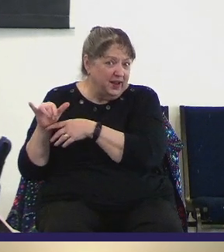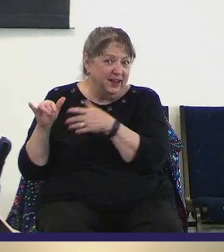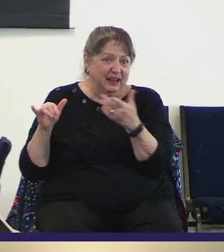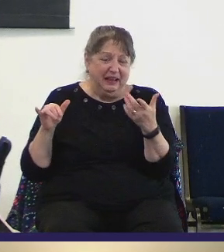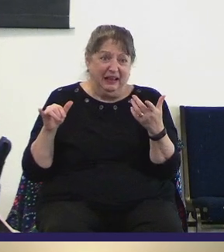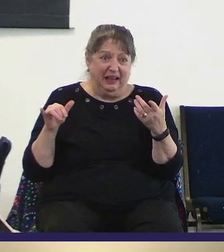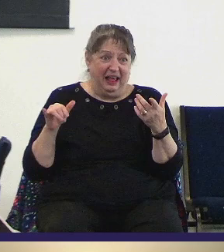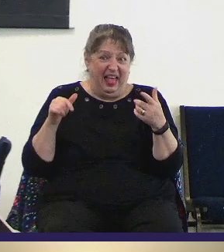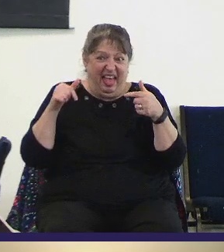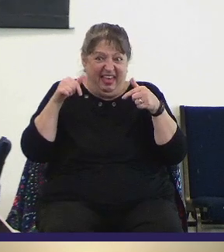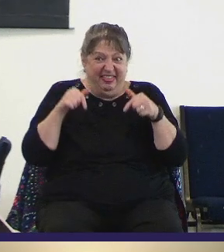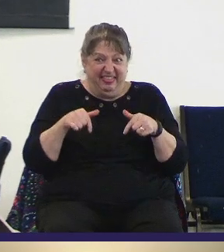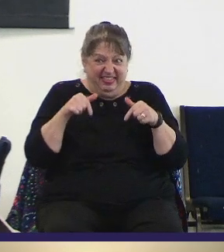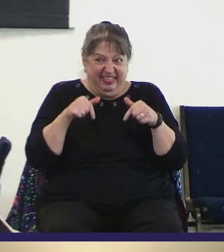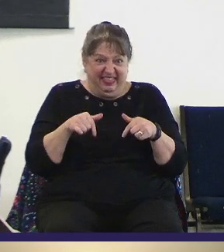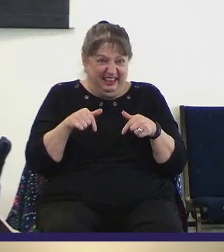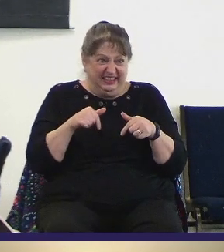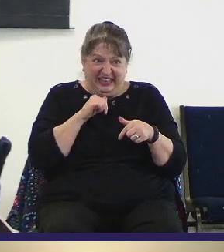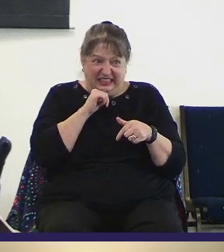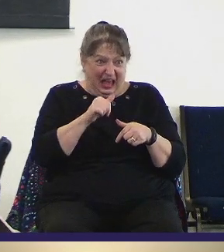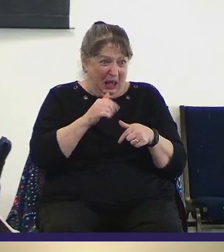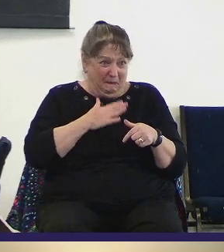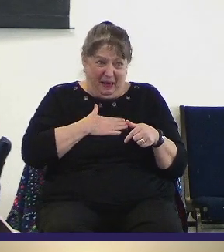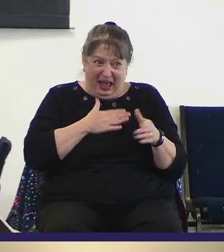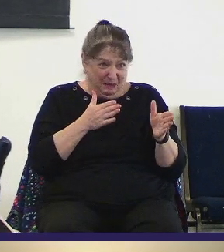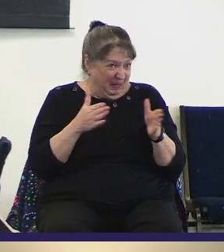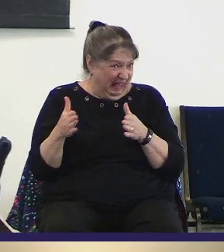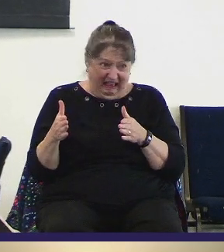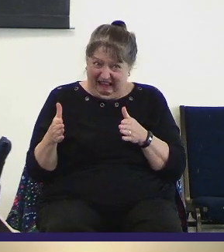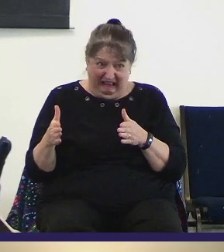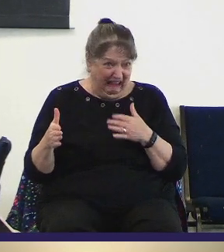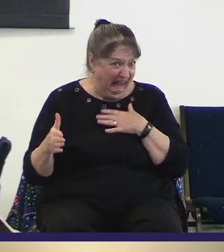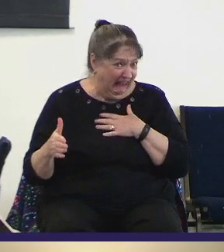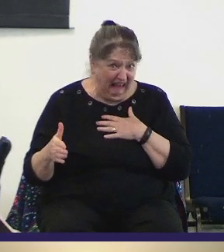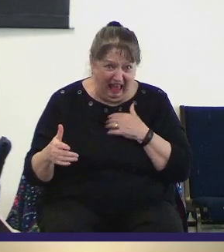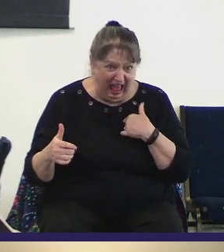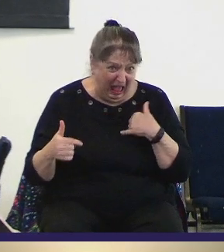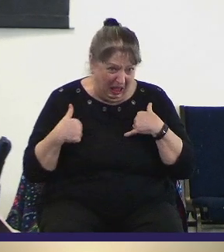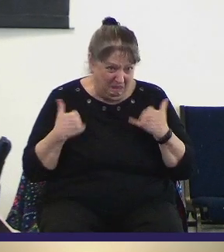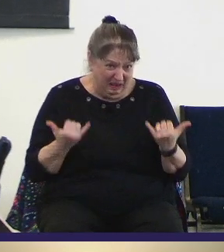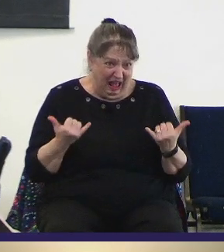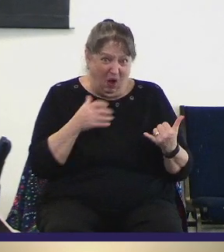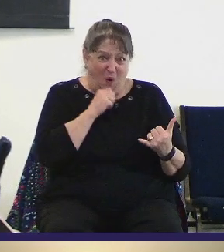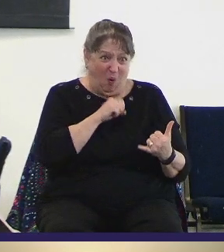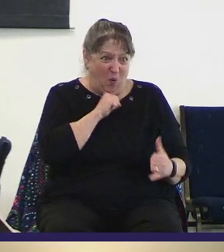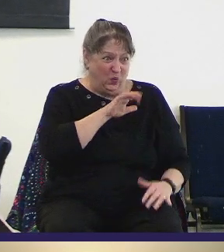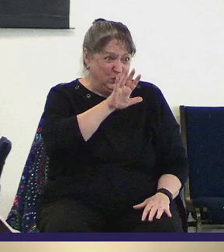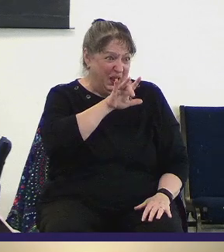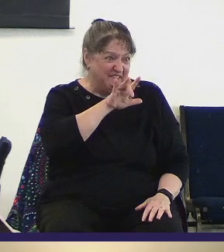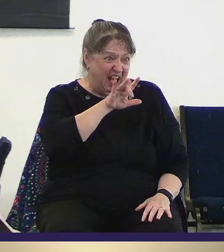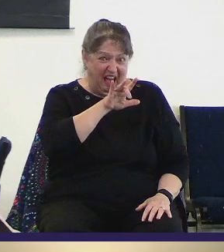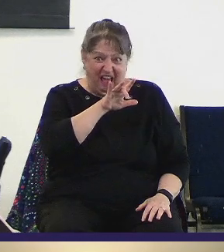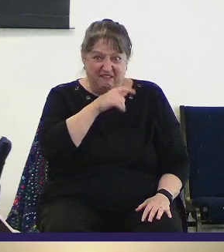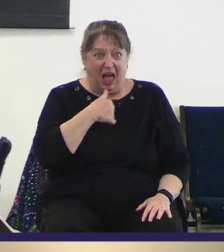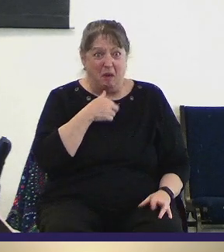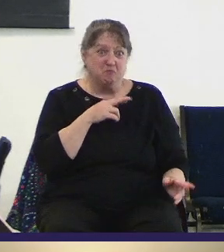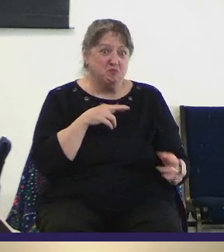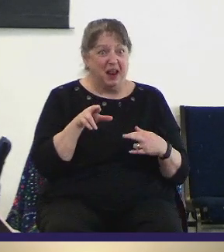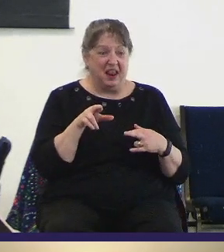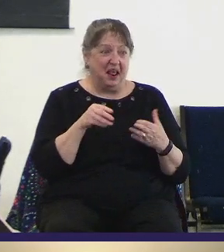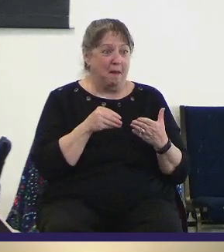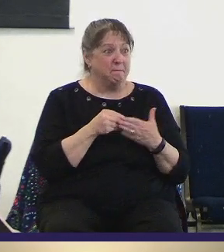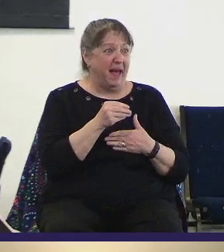is really the last thing that I would really be wanting to do now that I'm 25. I would love to just buy an